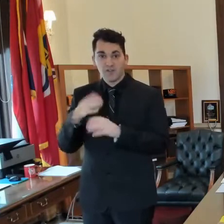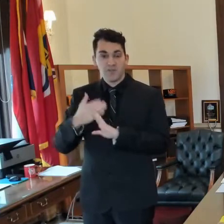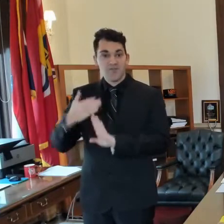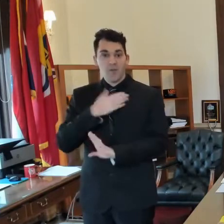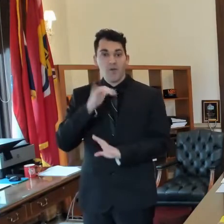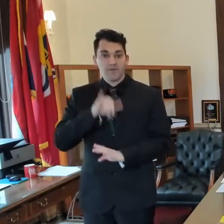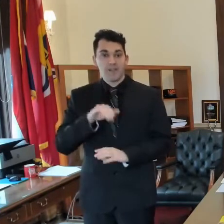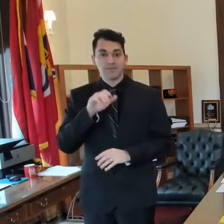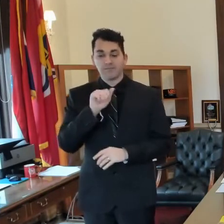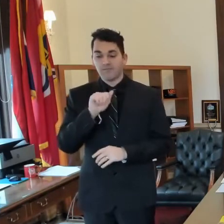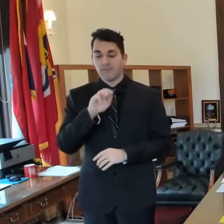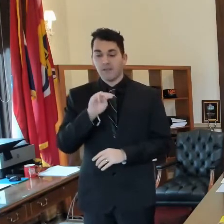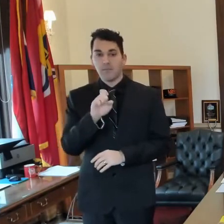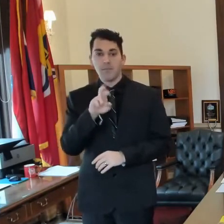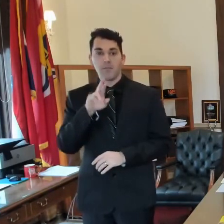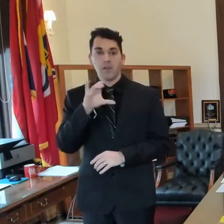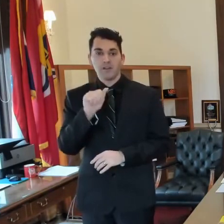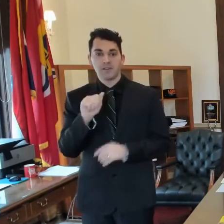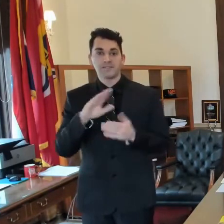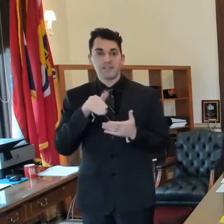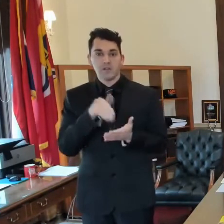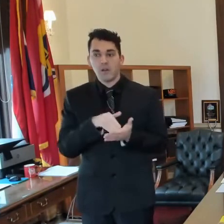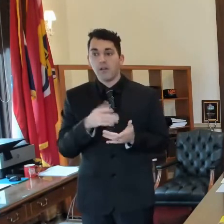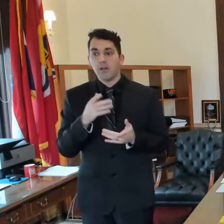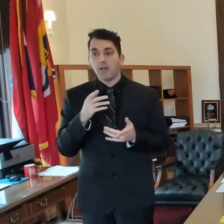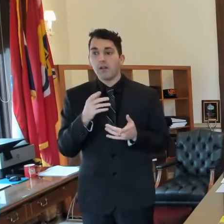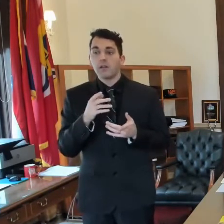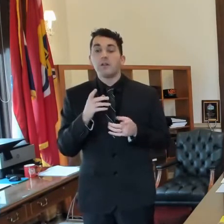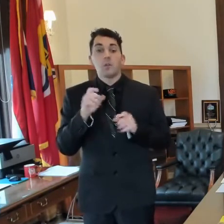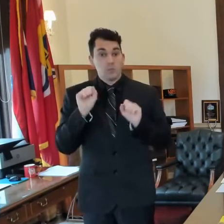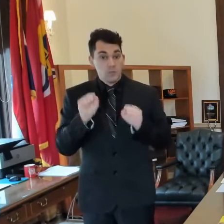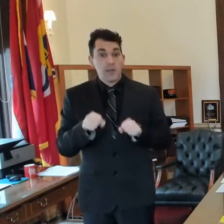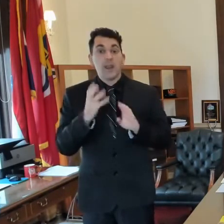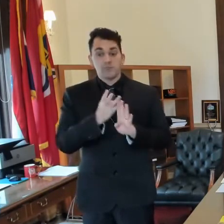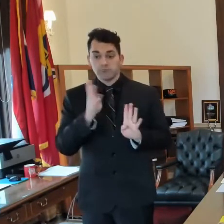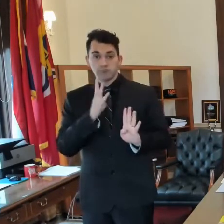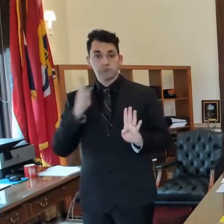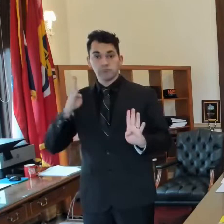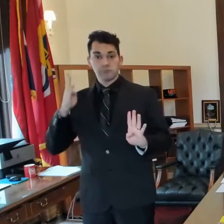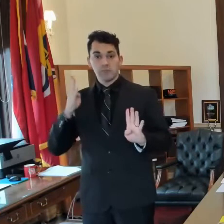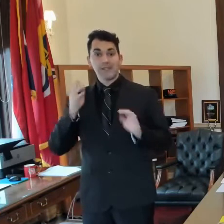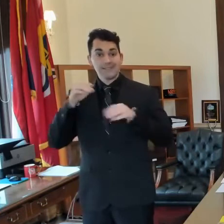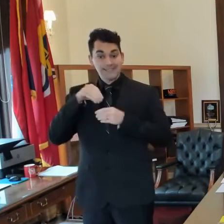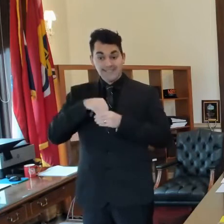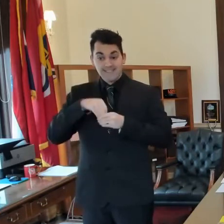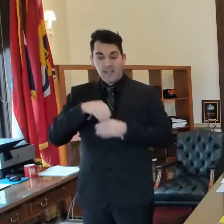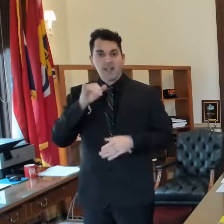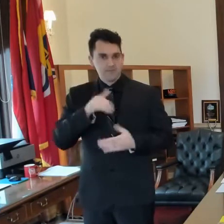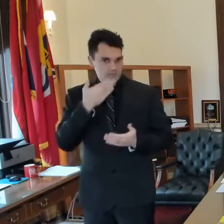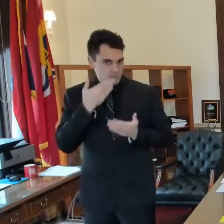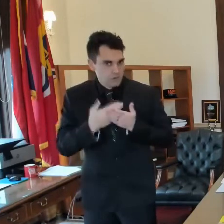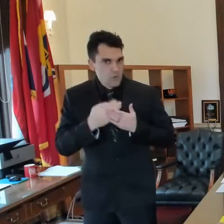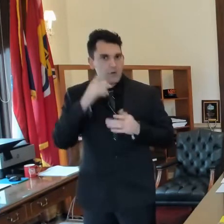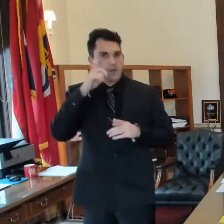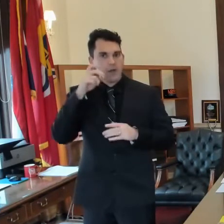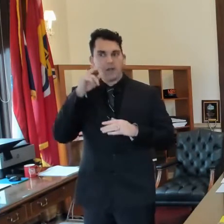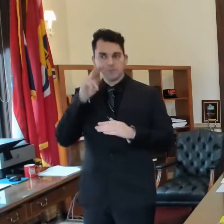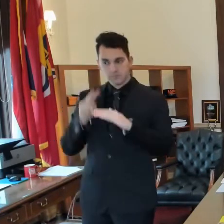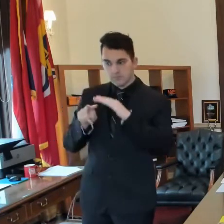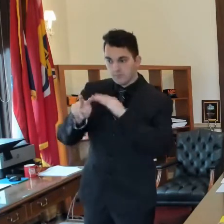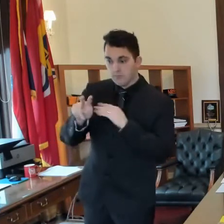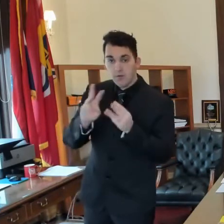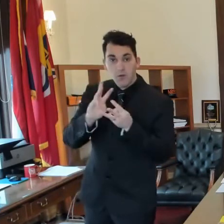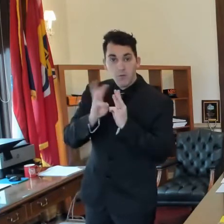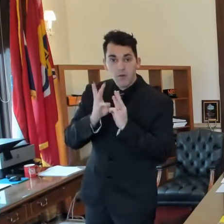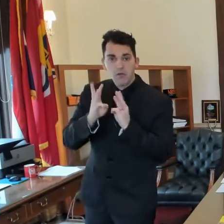good because some rain is still predicted. And so if you get an invitation, please sign up for